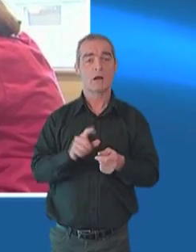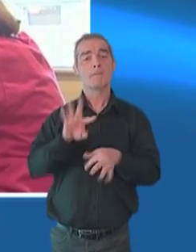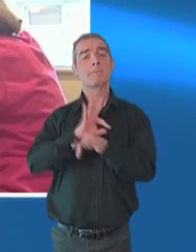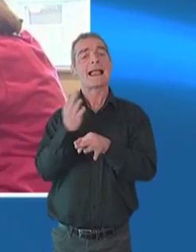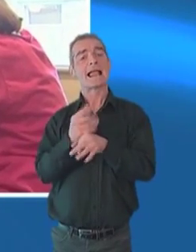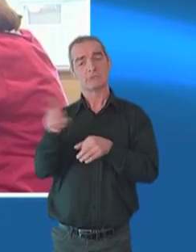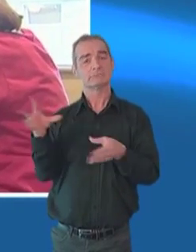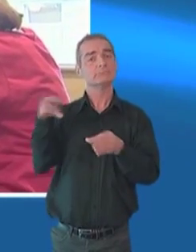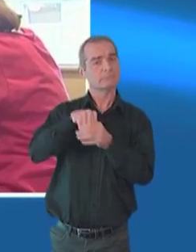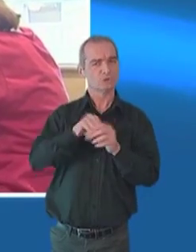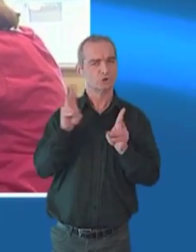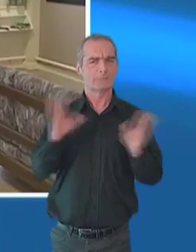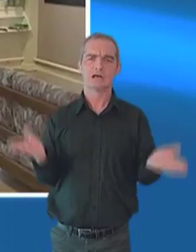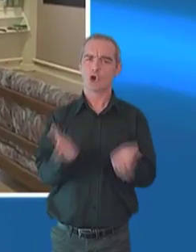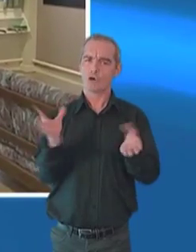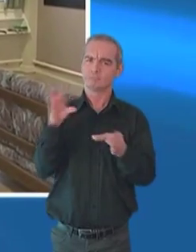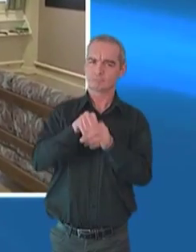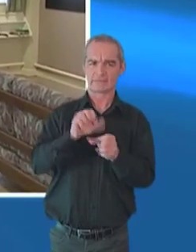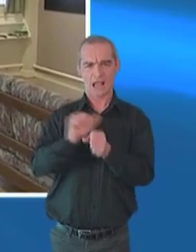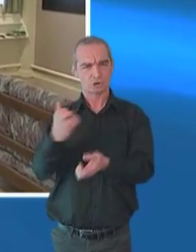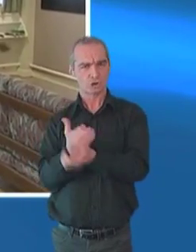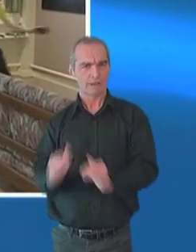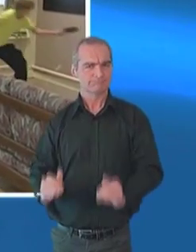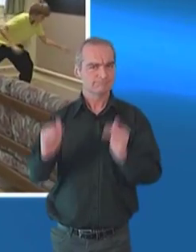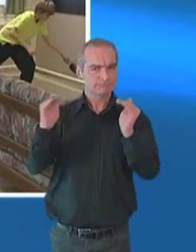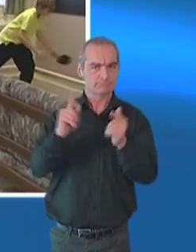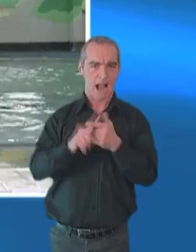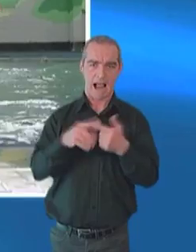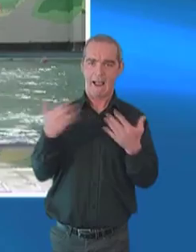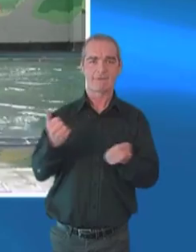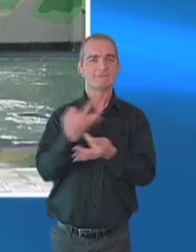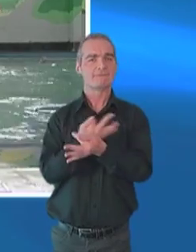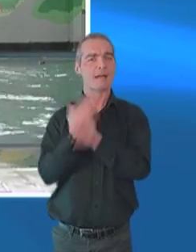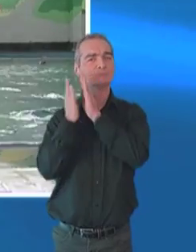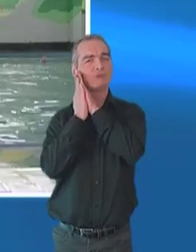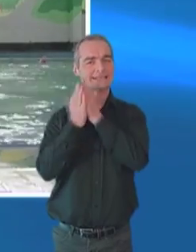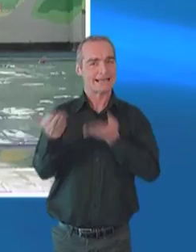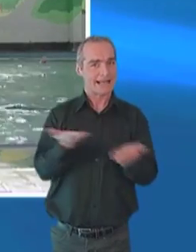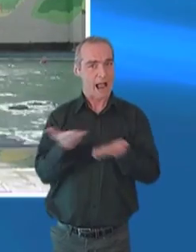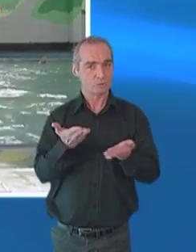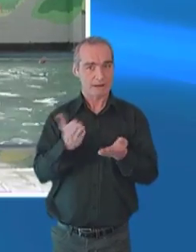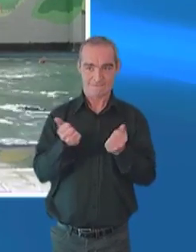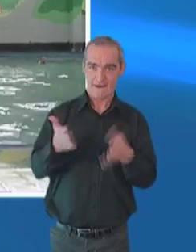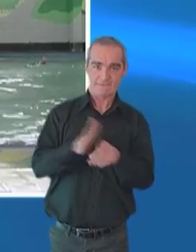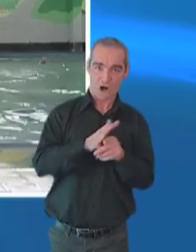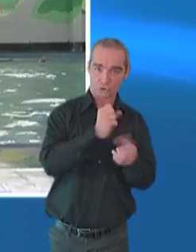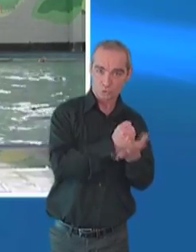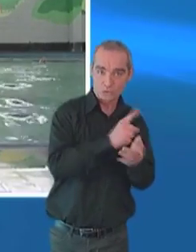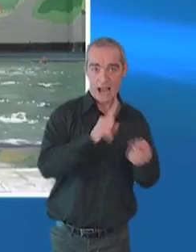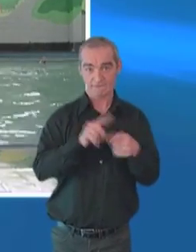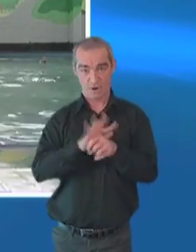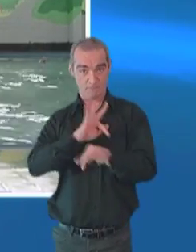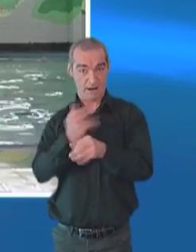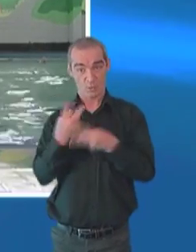for example, homework support, sports and social activities. The involvement of parents in all aspects of their children's welfare